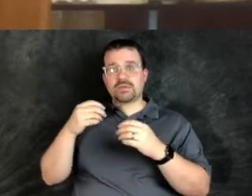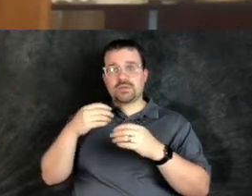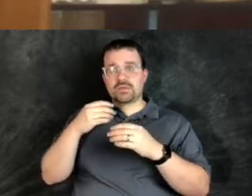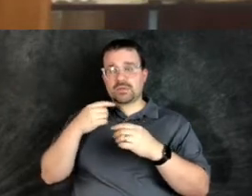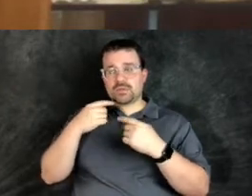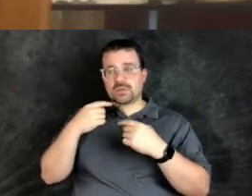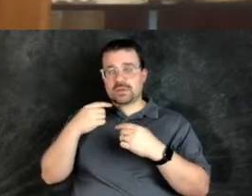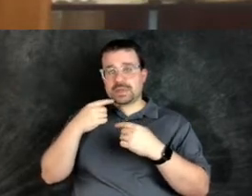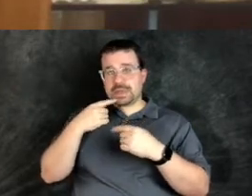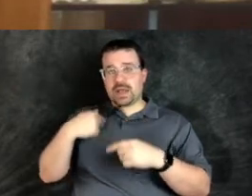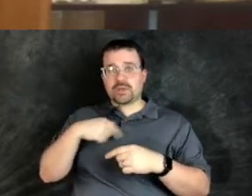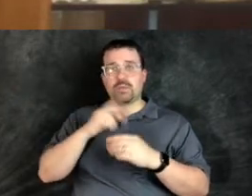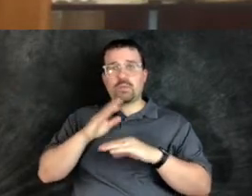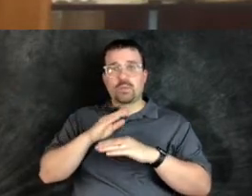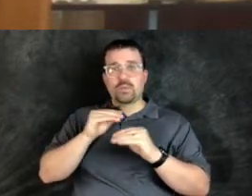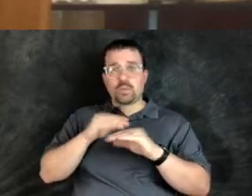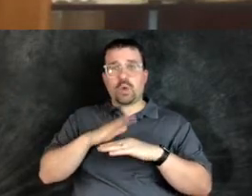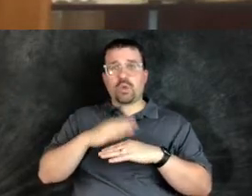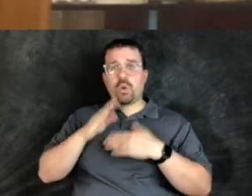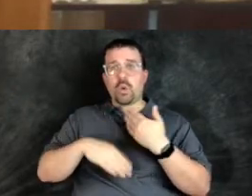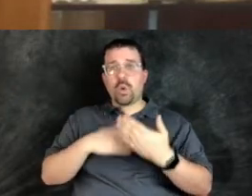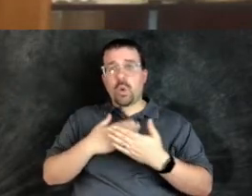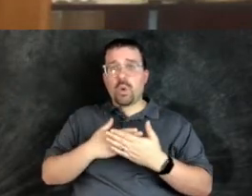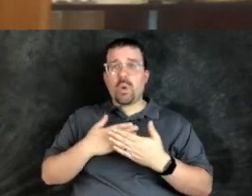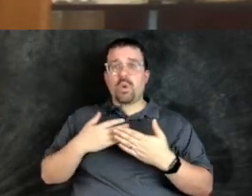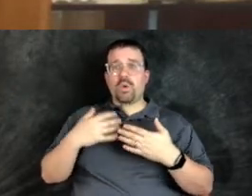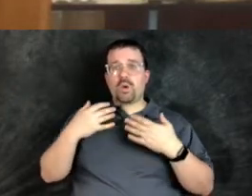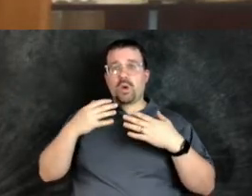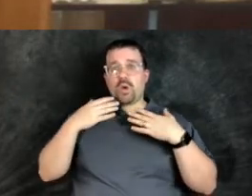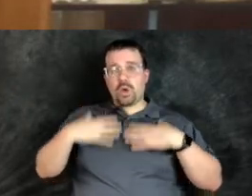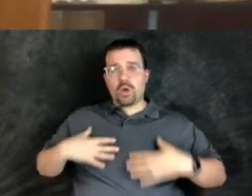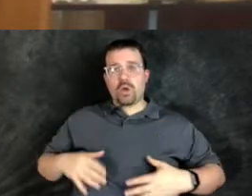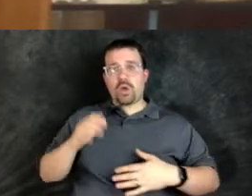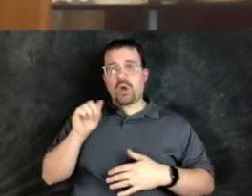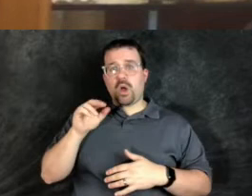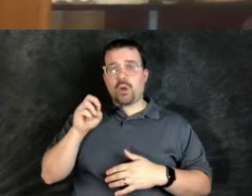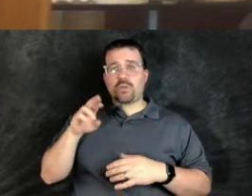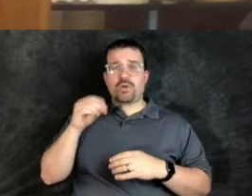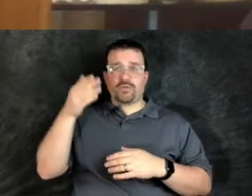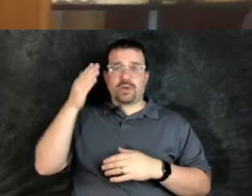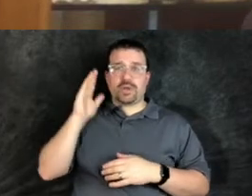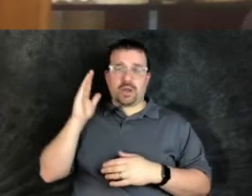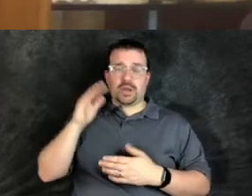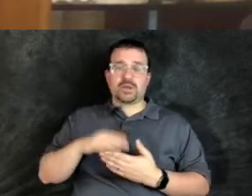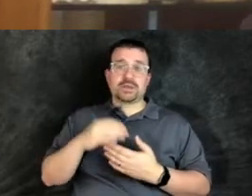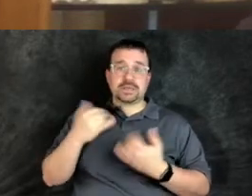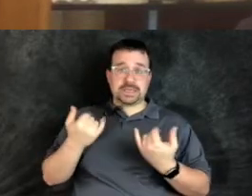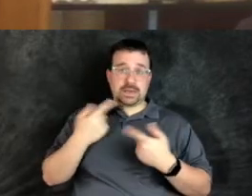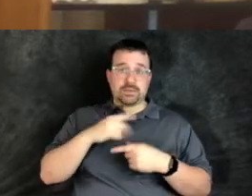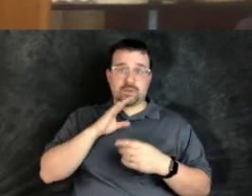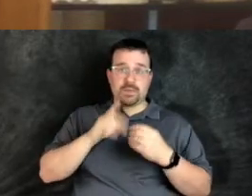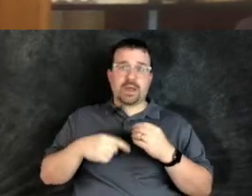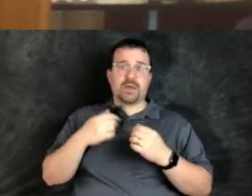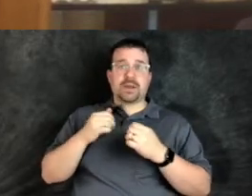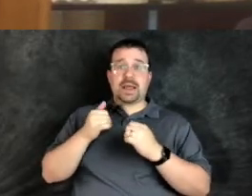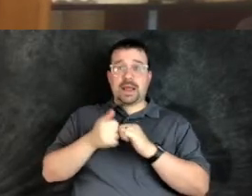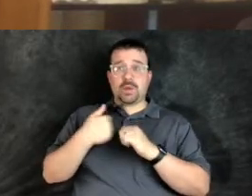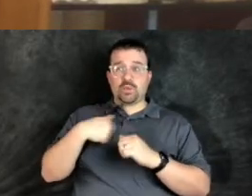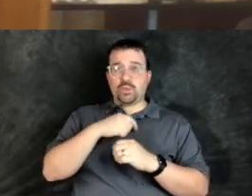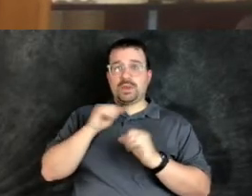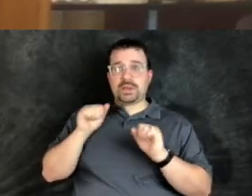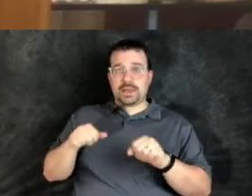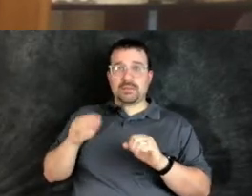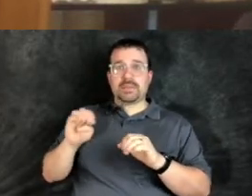God. Today, we will explore how dressed in the armor of God and Jesus Christ, we can be agents of his